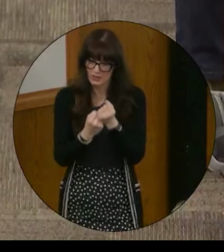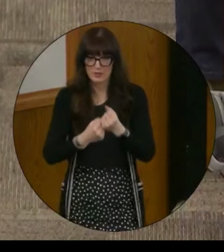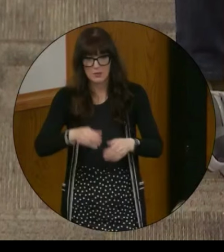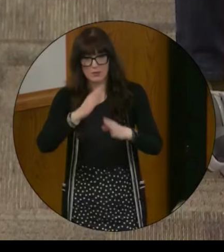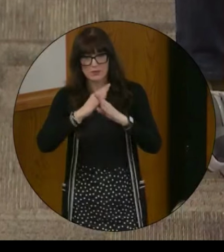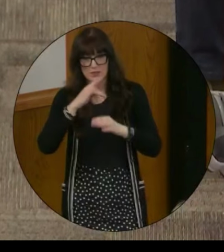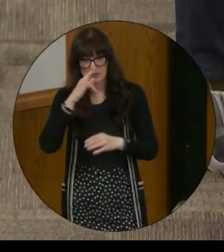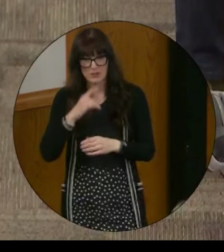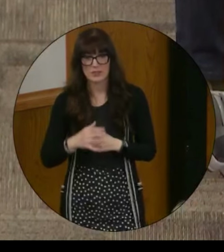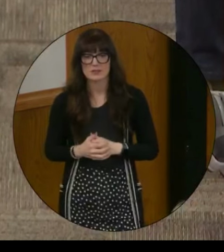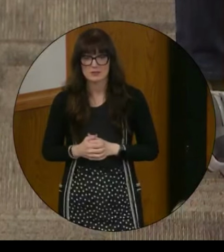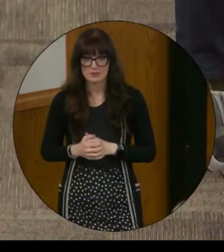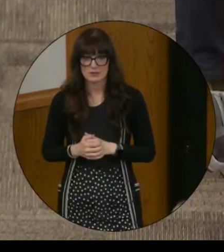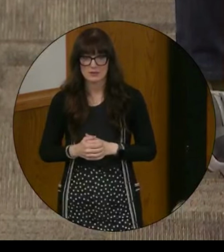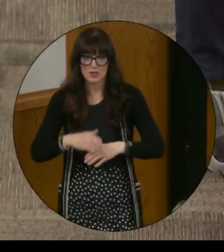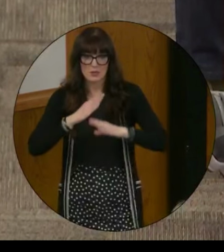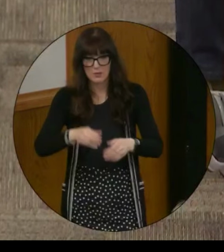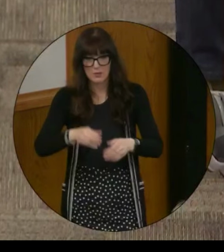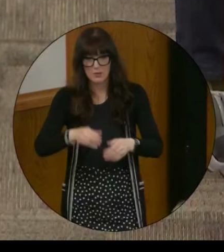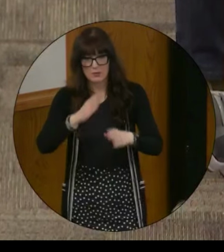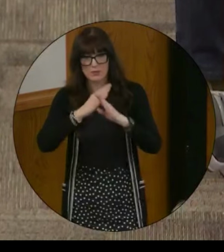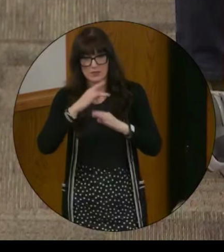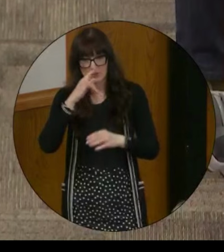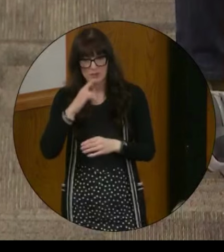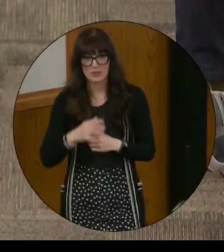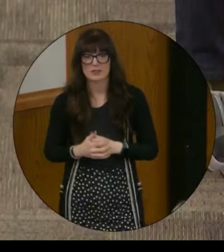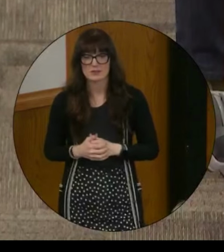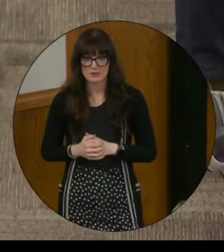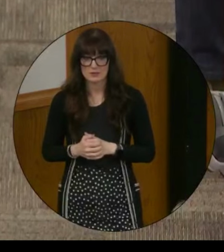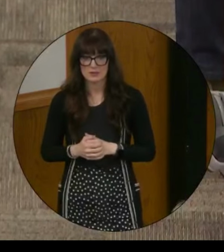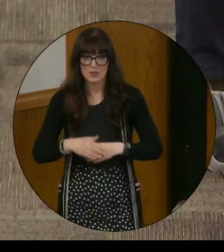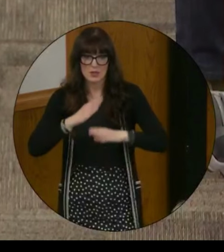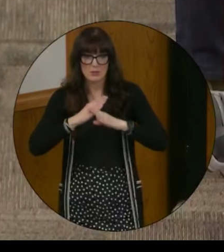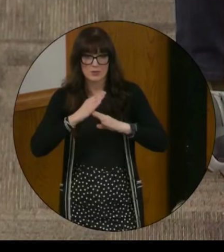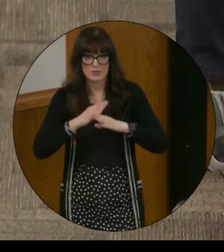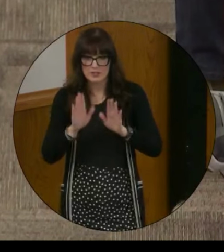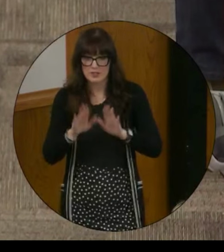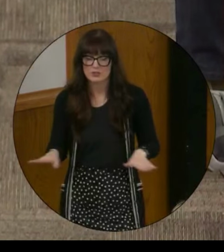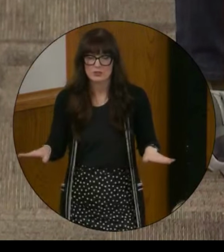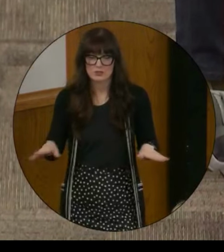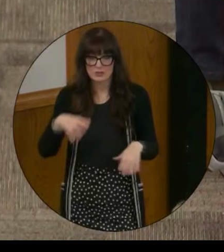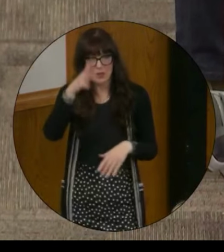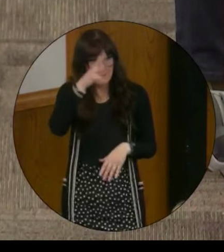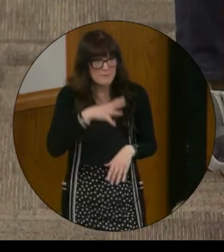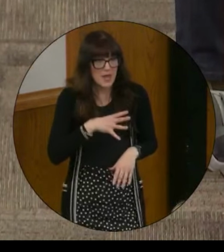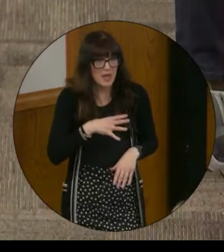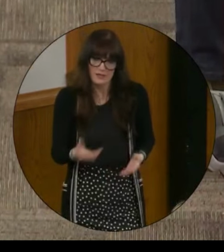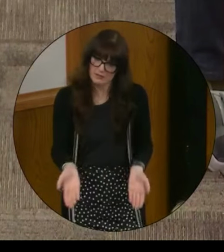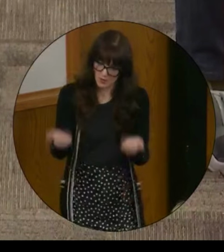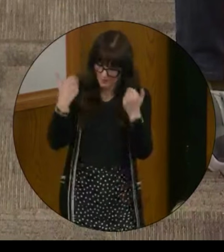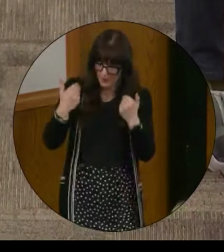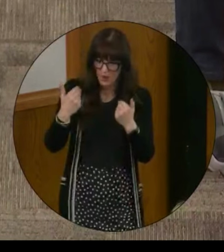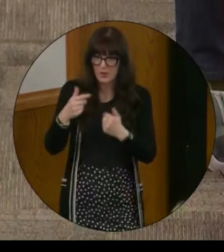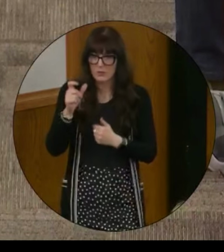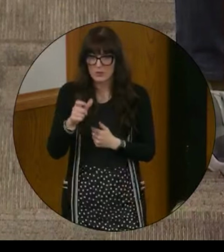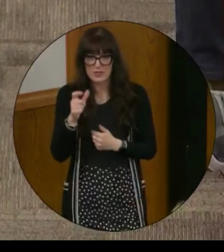your kids. Protect our children. Protect our children. Men, rise up. We